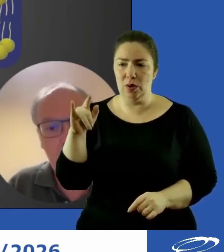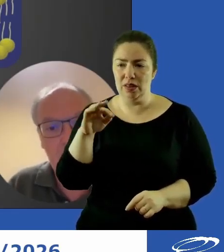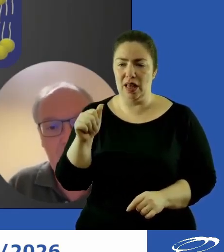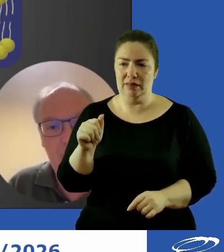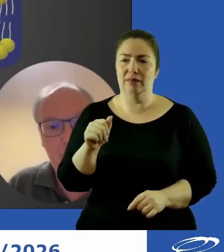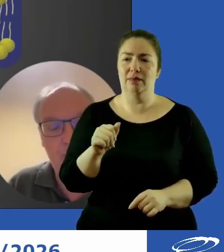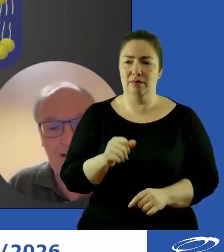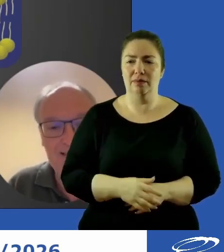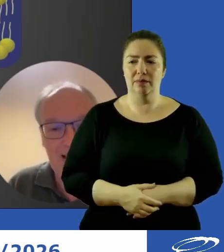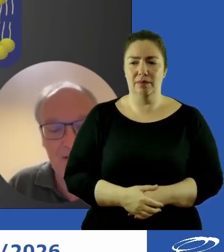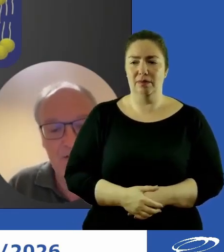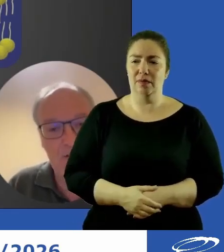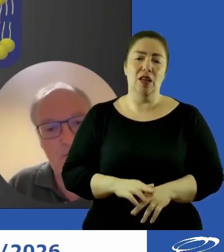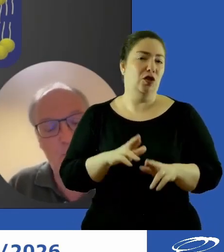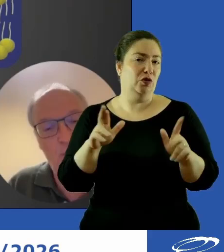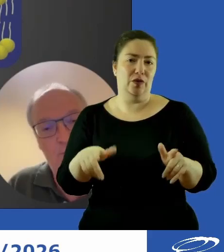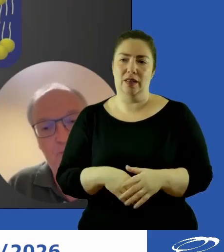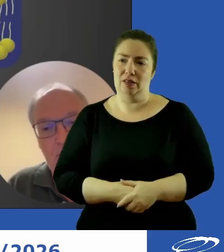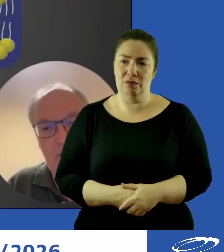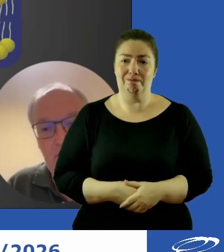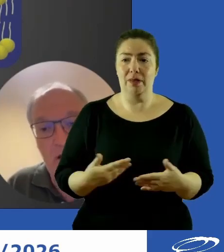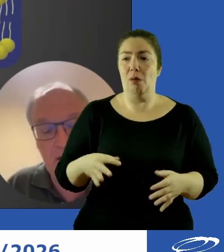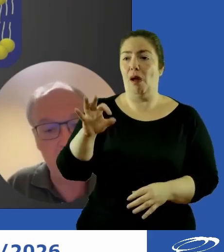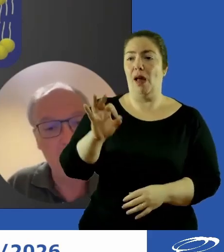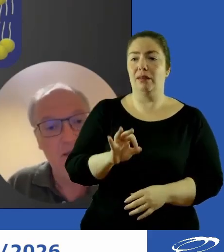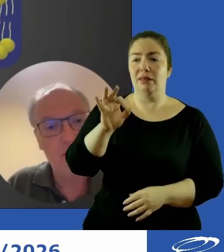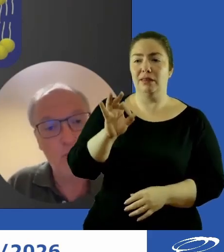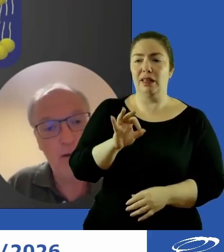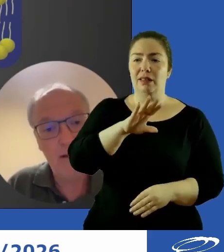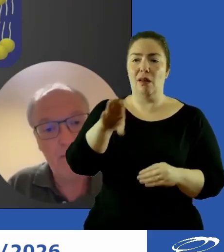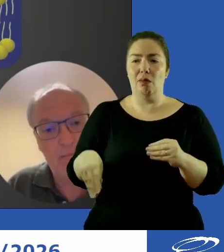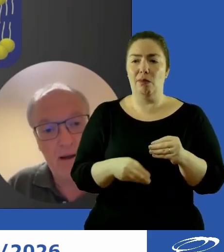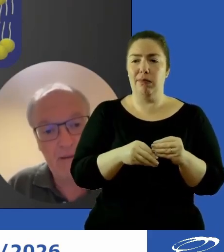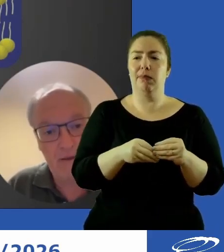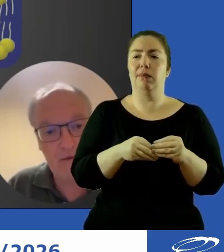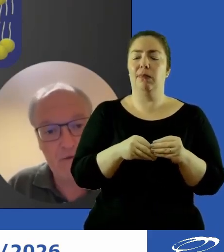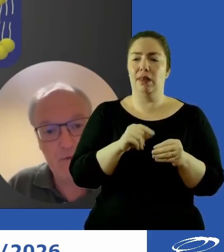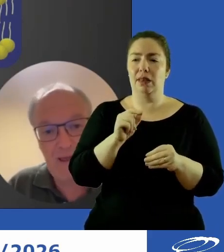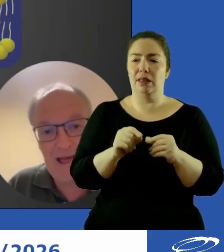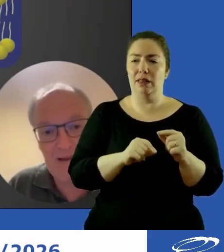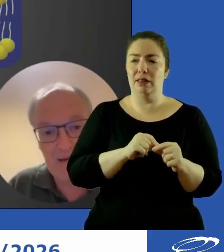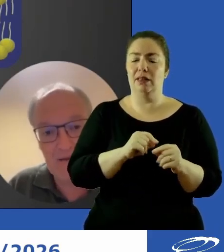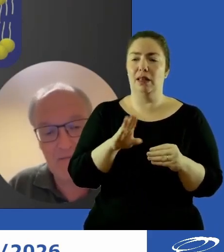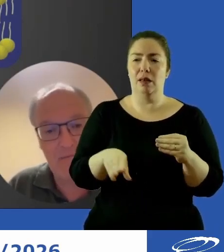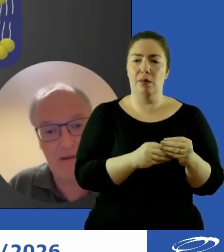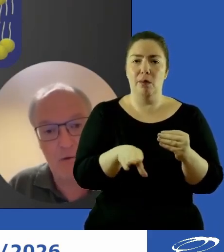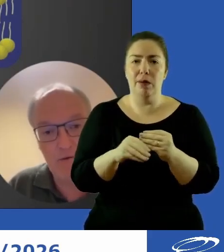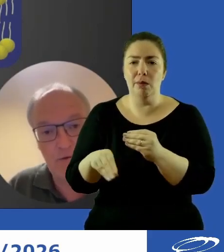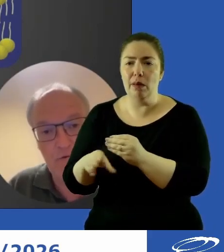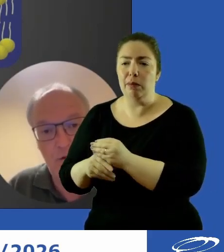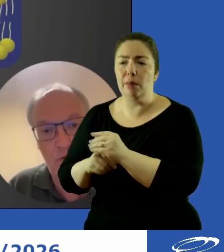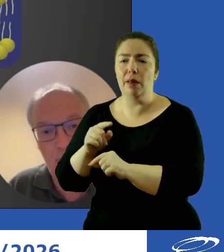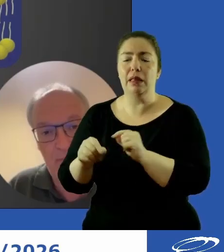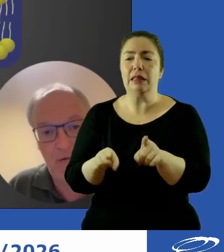that, it's able to attach to the target, not only by these two dealanines, but also